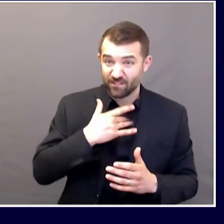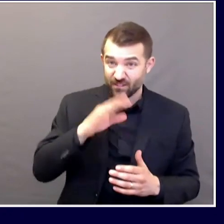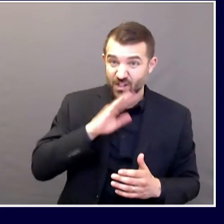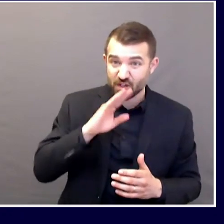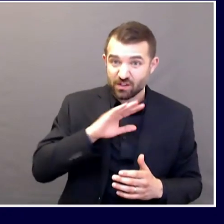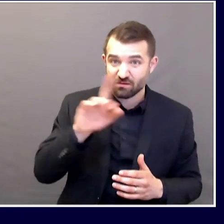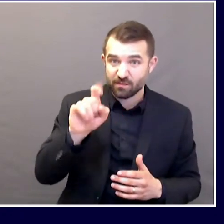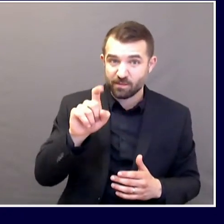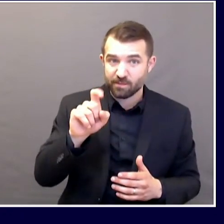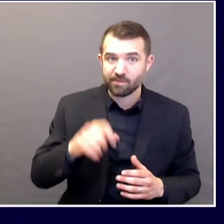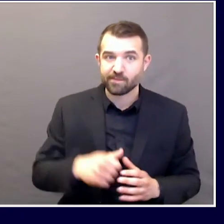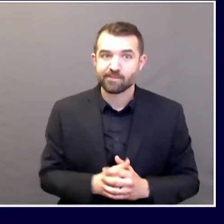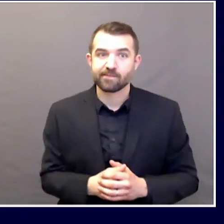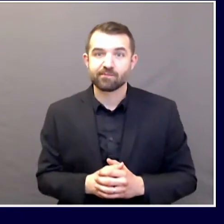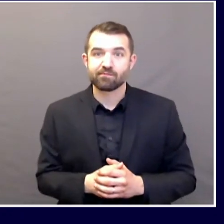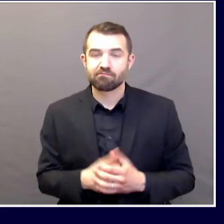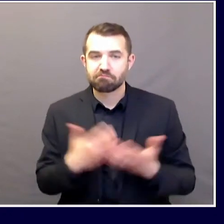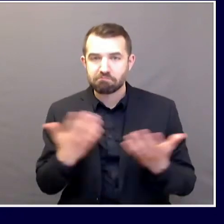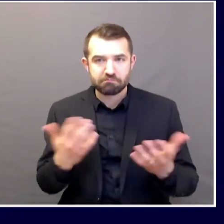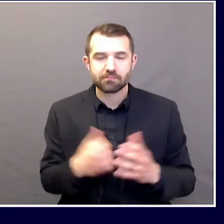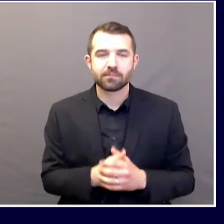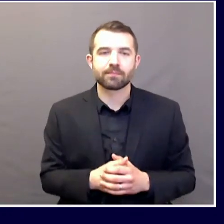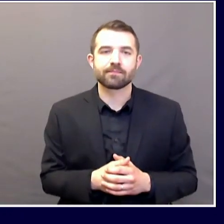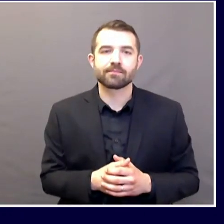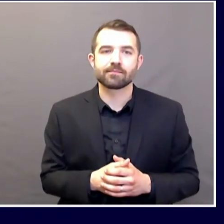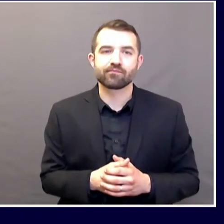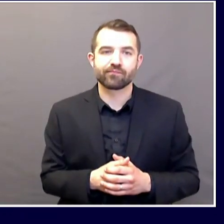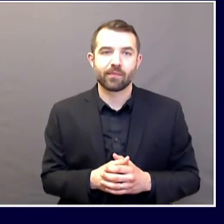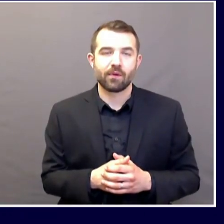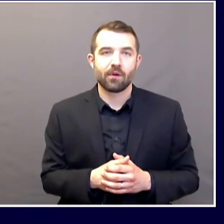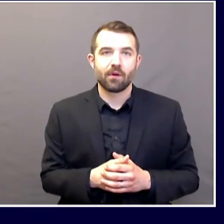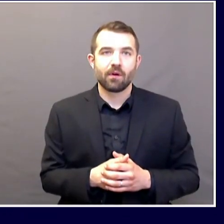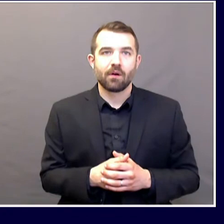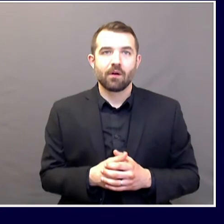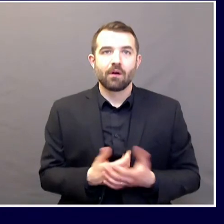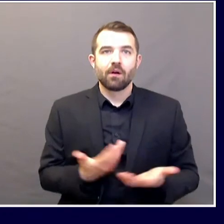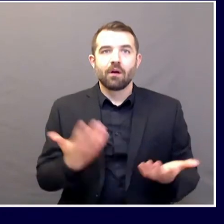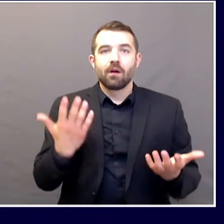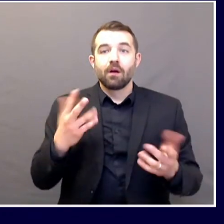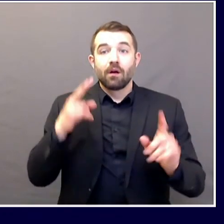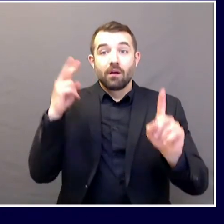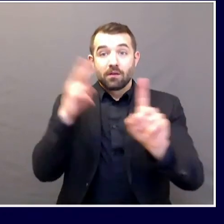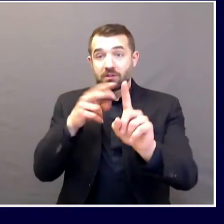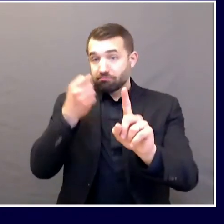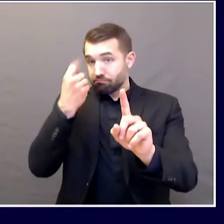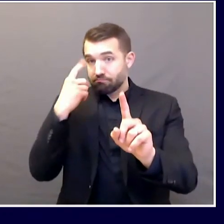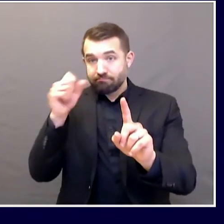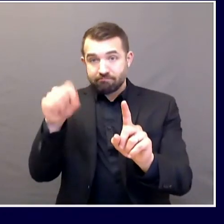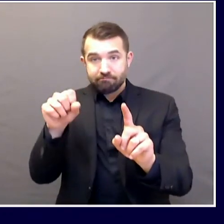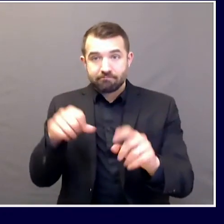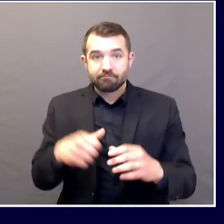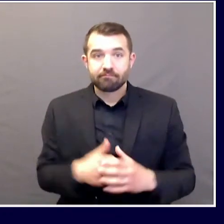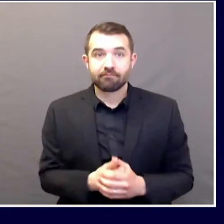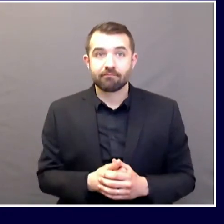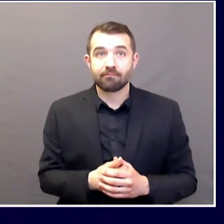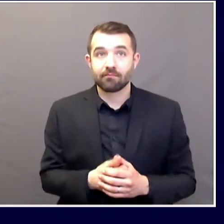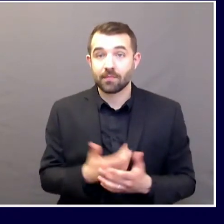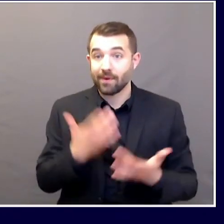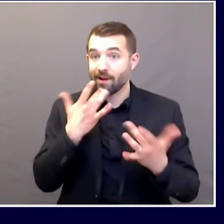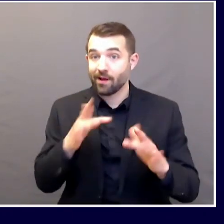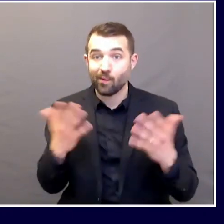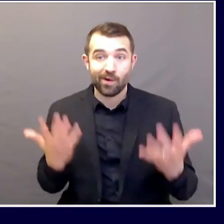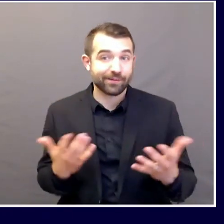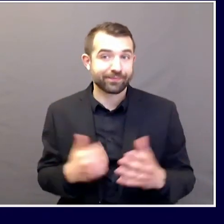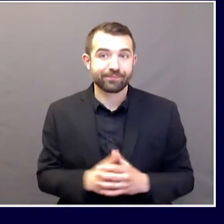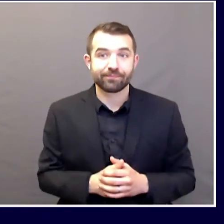doses? Well, Chris, you know, I hear where you're coming from, but thankfully in this situation, our colleagues